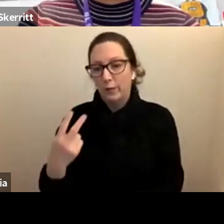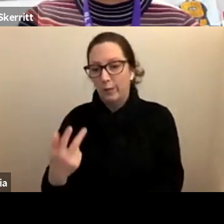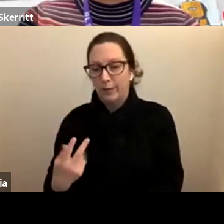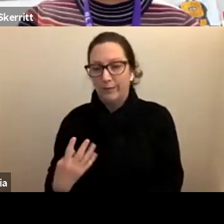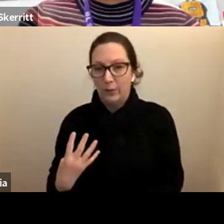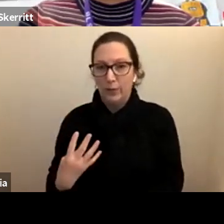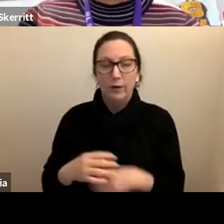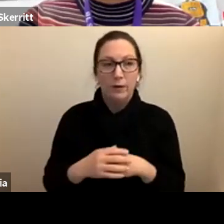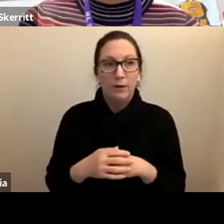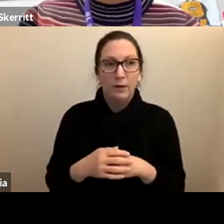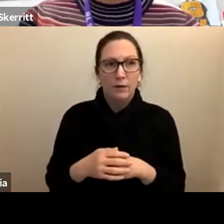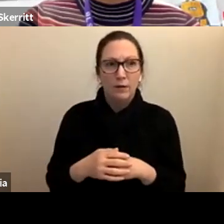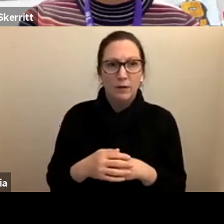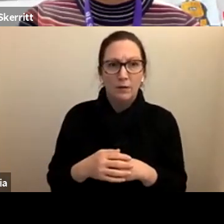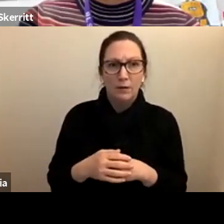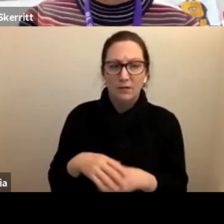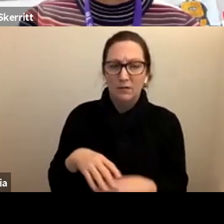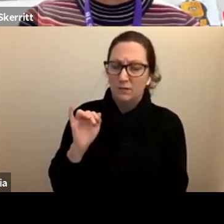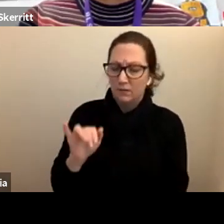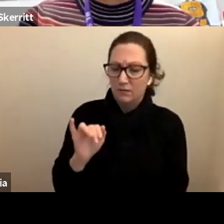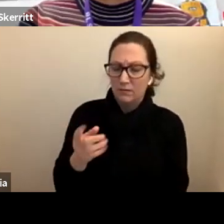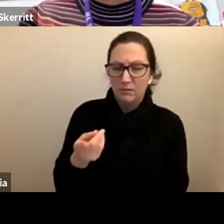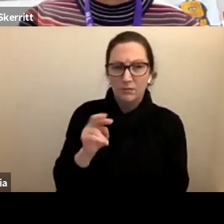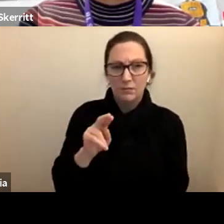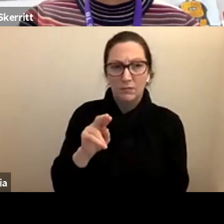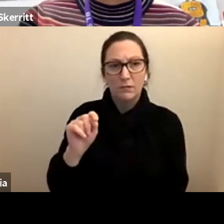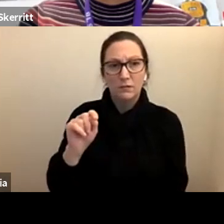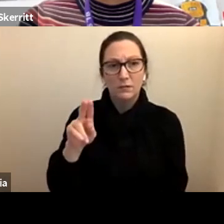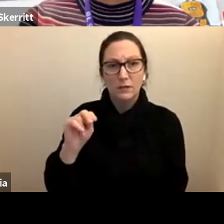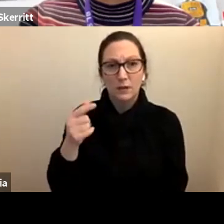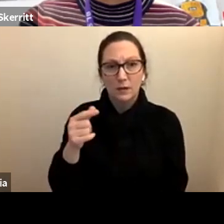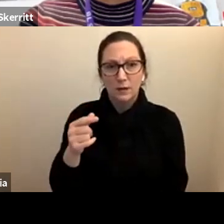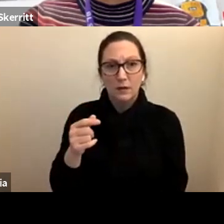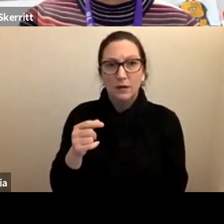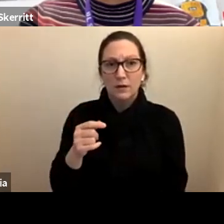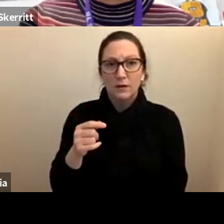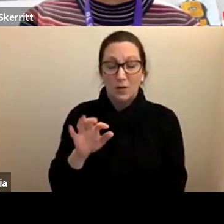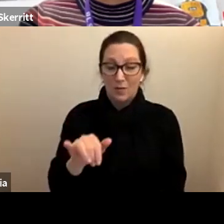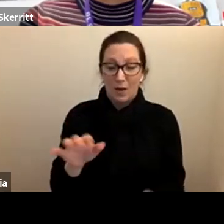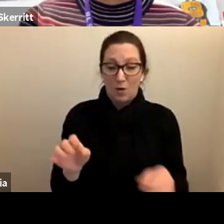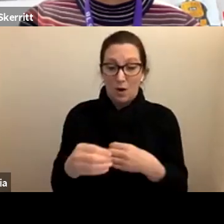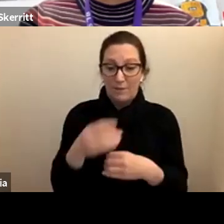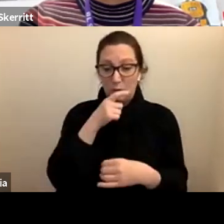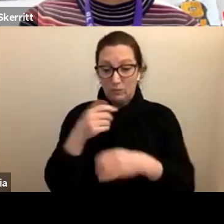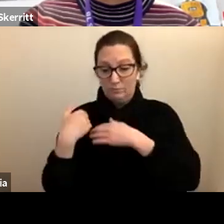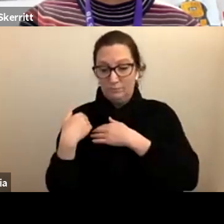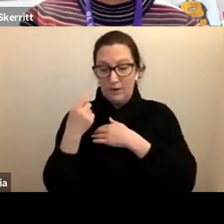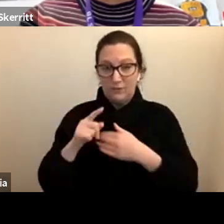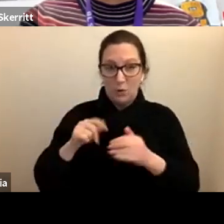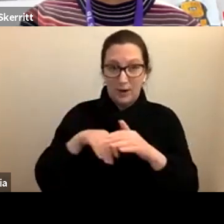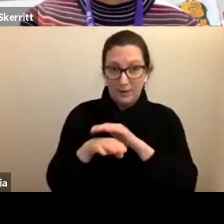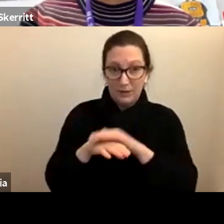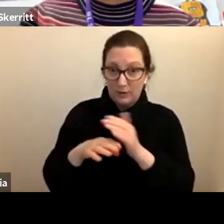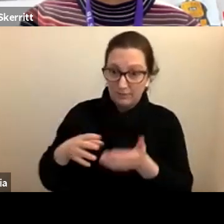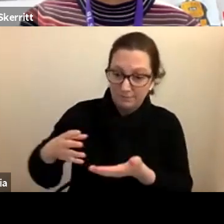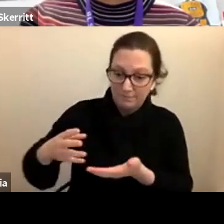So, so somehow the office that does admissions collects grades from every